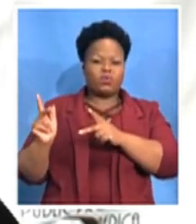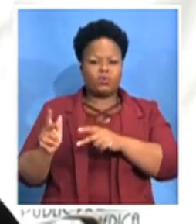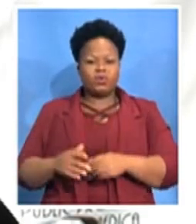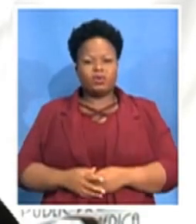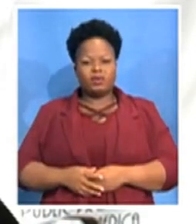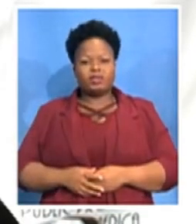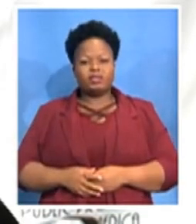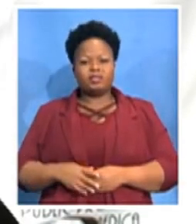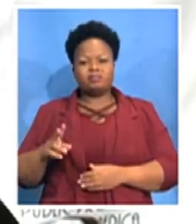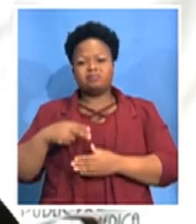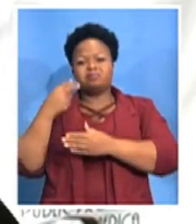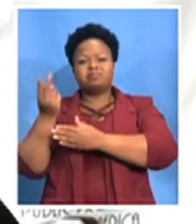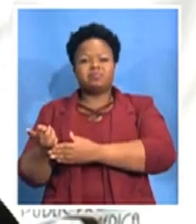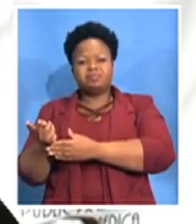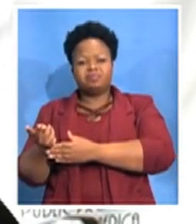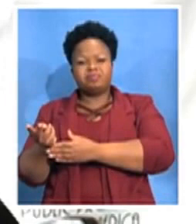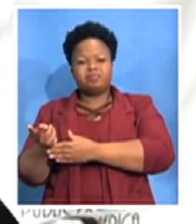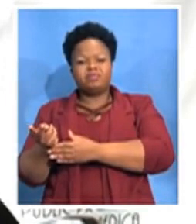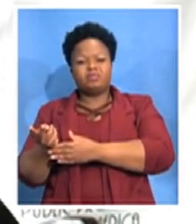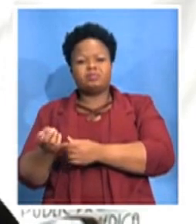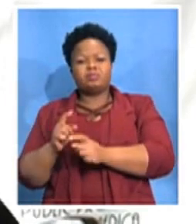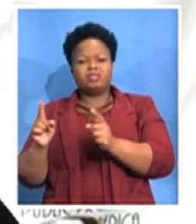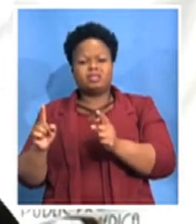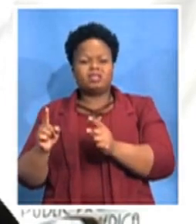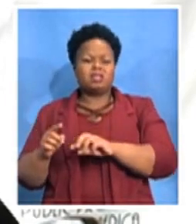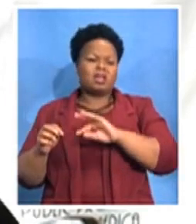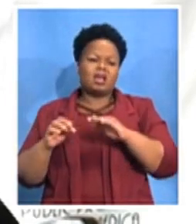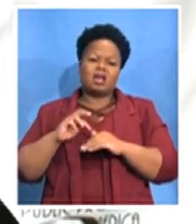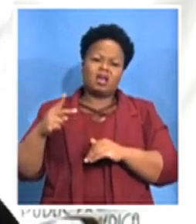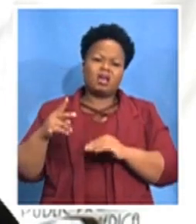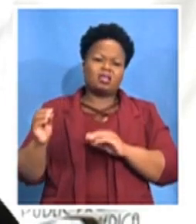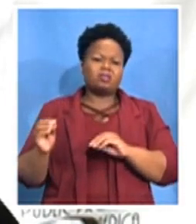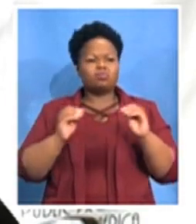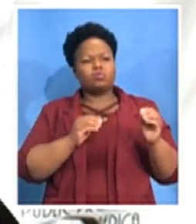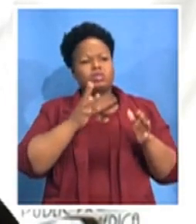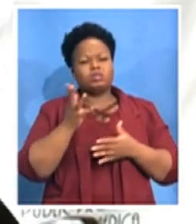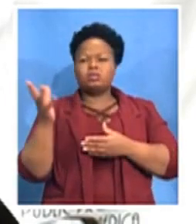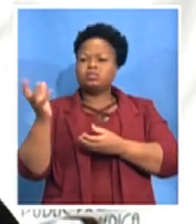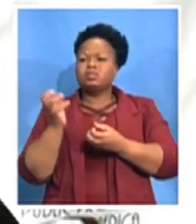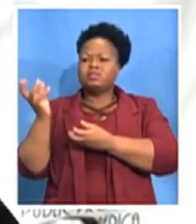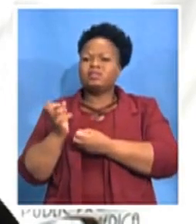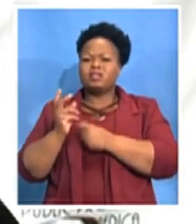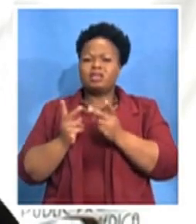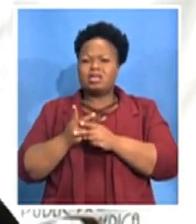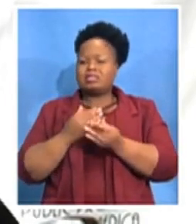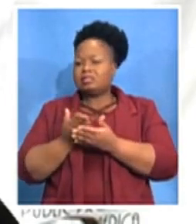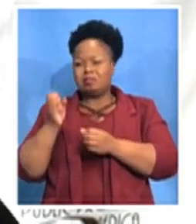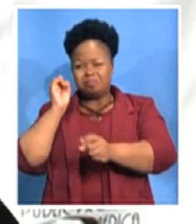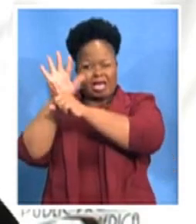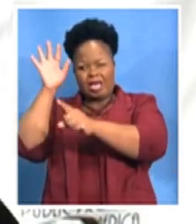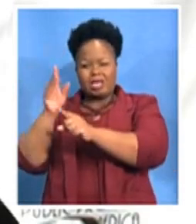casualty where other patients are being received and has resulted into attacks of other patients and even of staff.